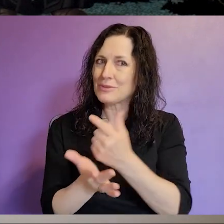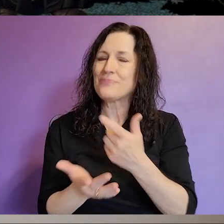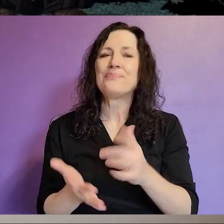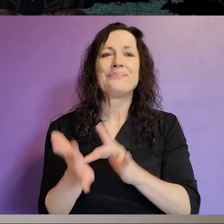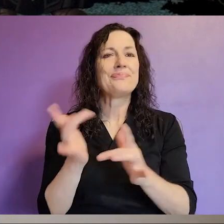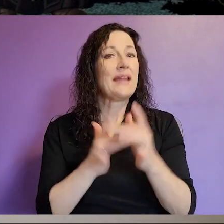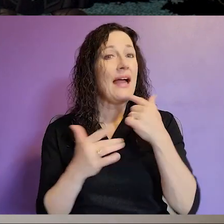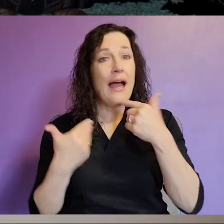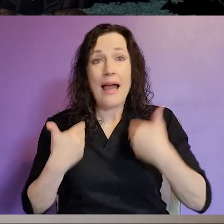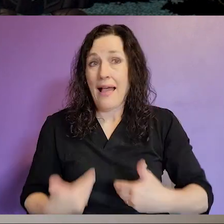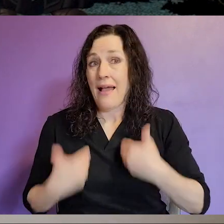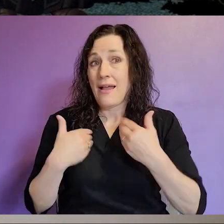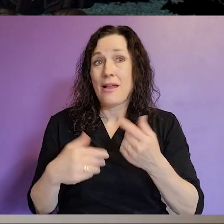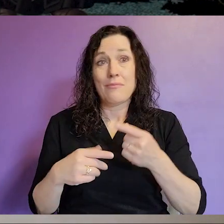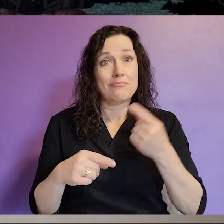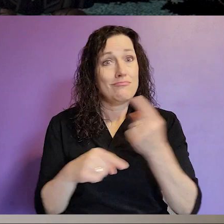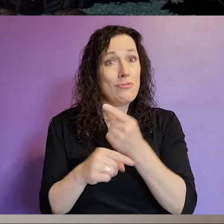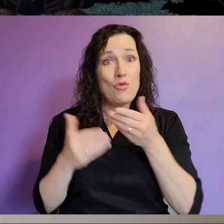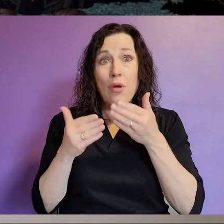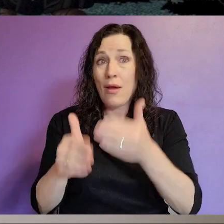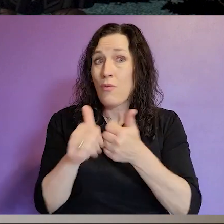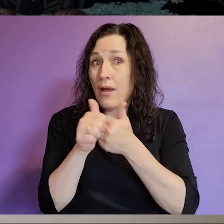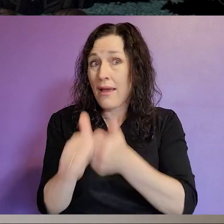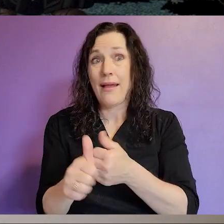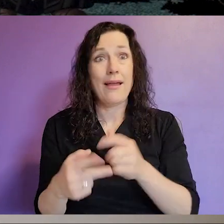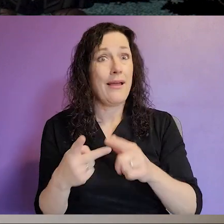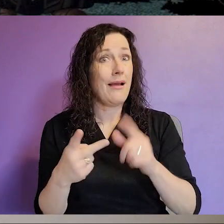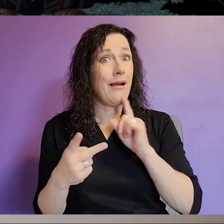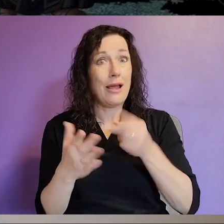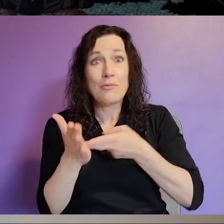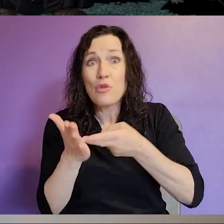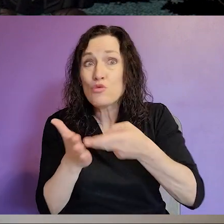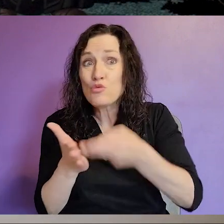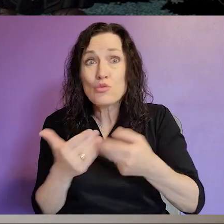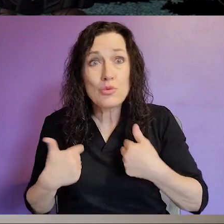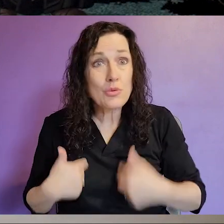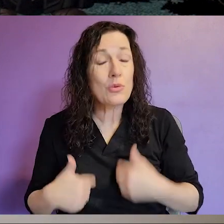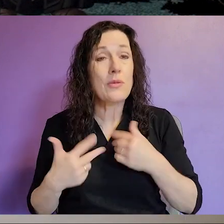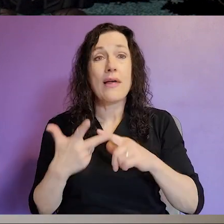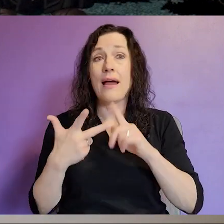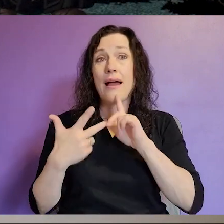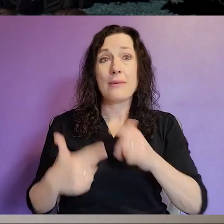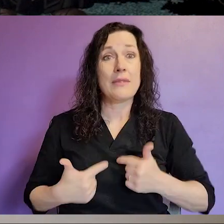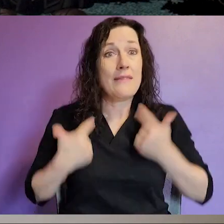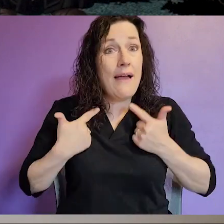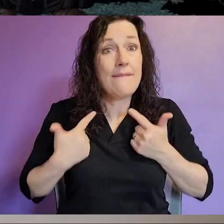I go to the gospel. I am the way, the truth, and the life. There is life,